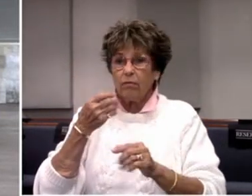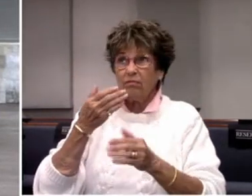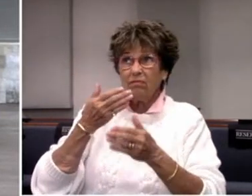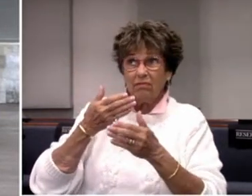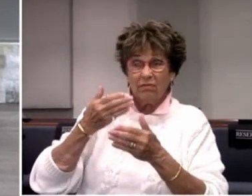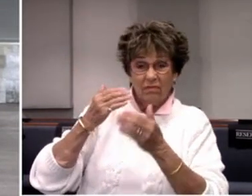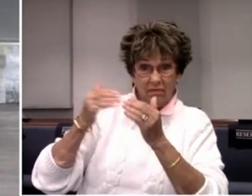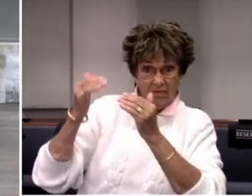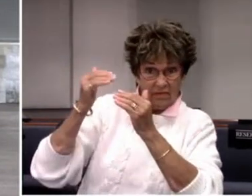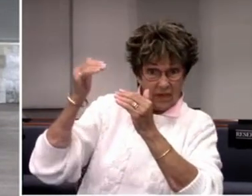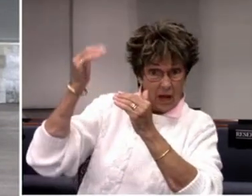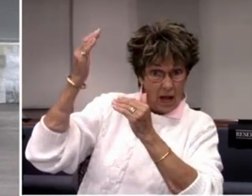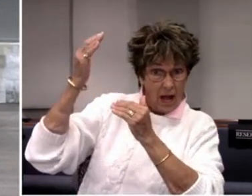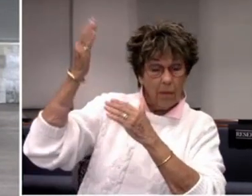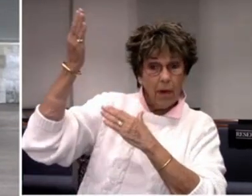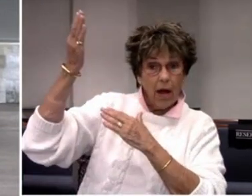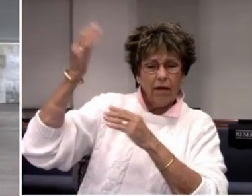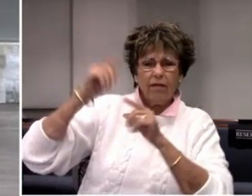is earthly,